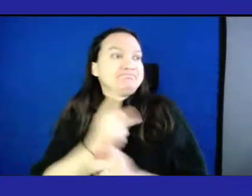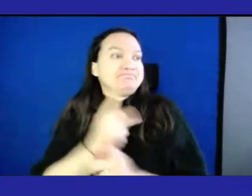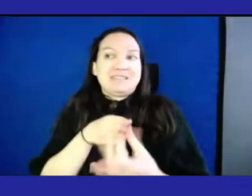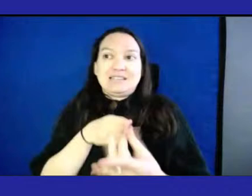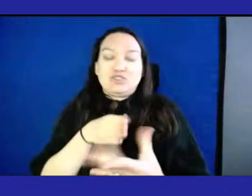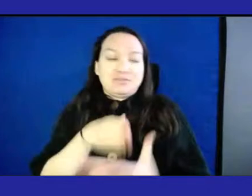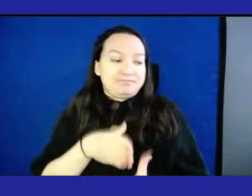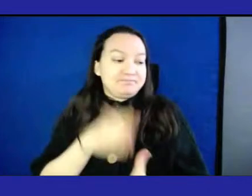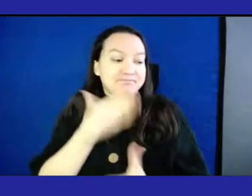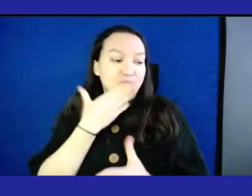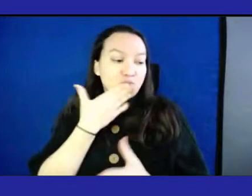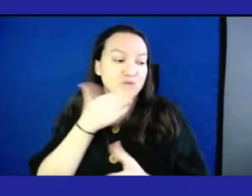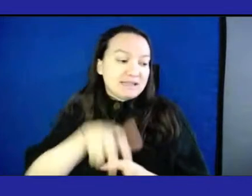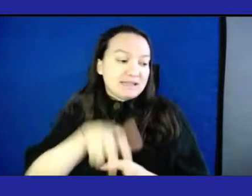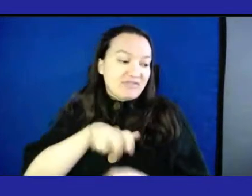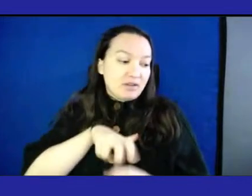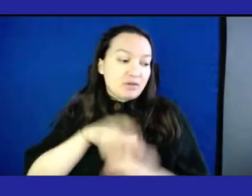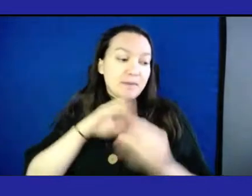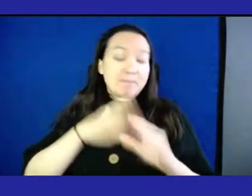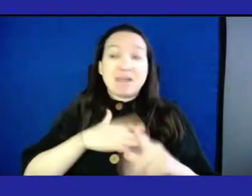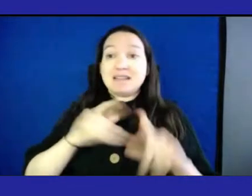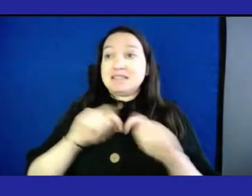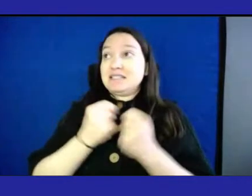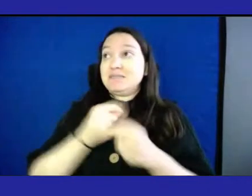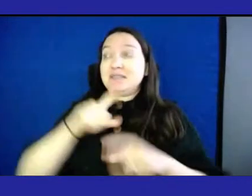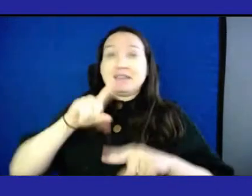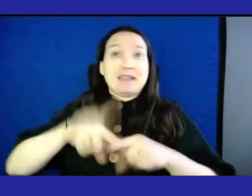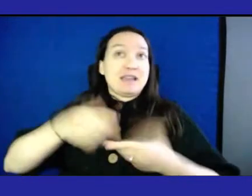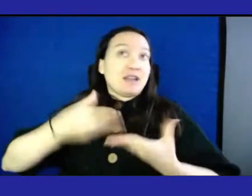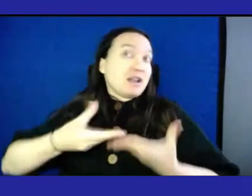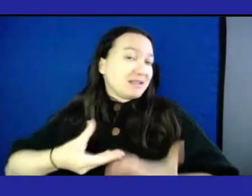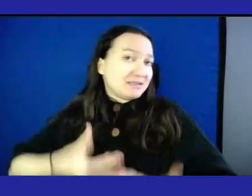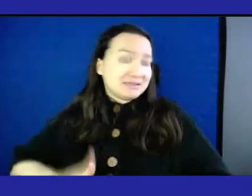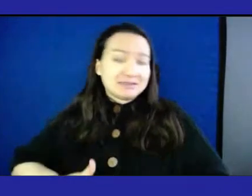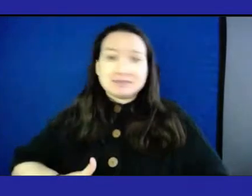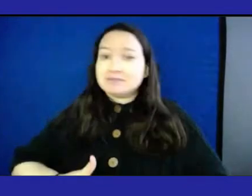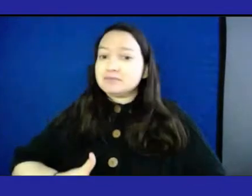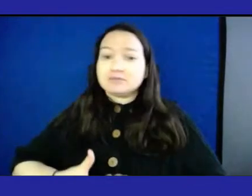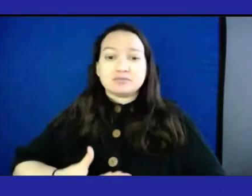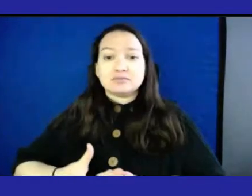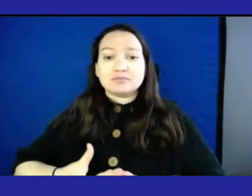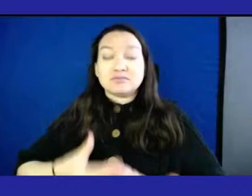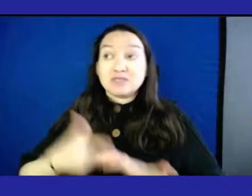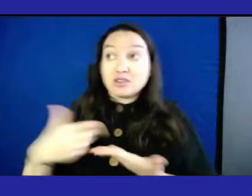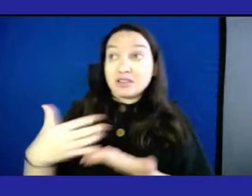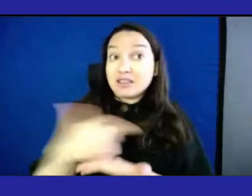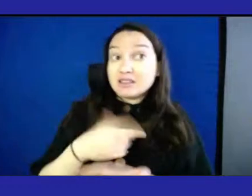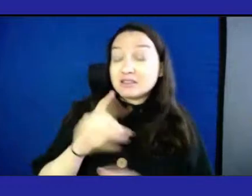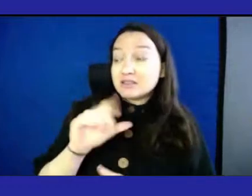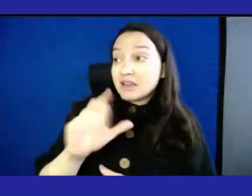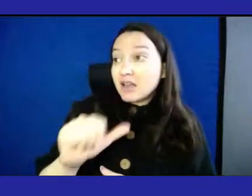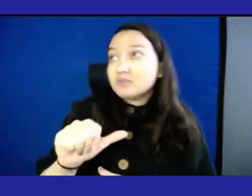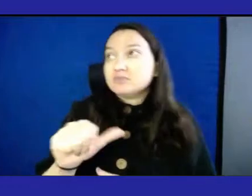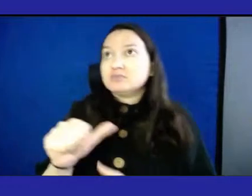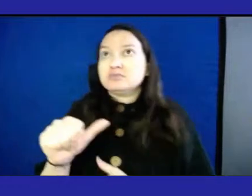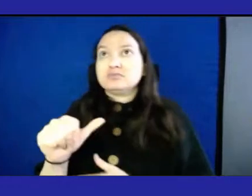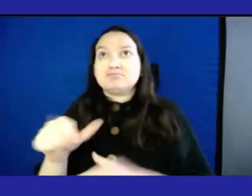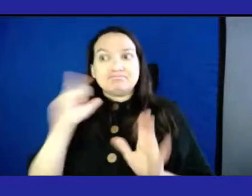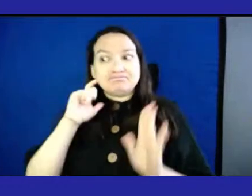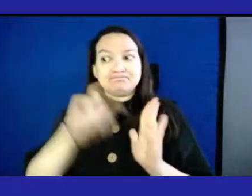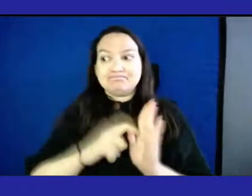my team, but there's nowhere to like document it and right. How are we collecting that data across patterns and